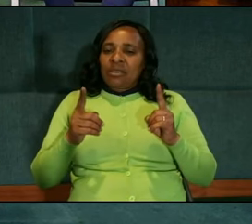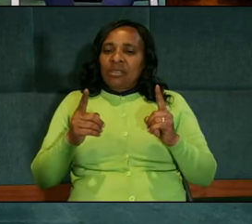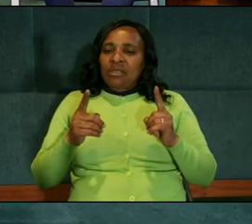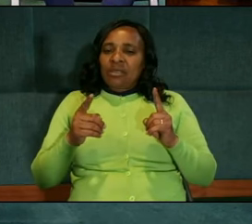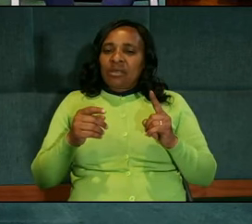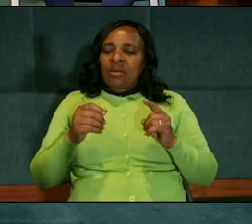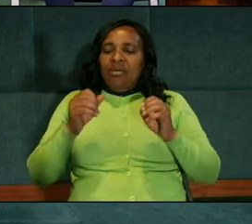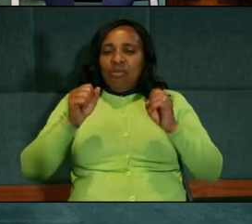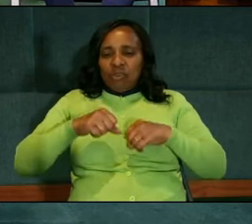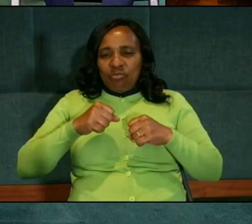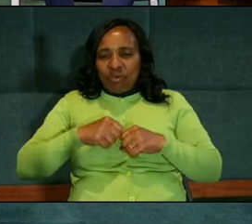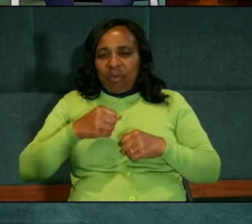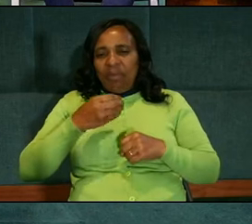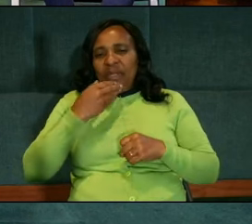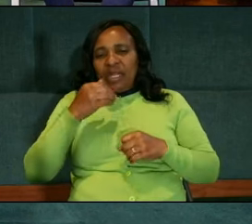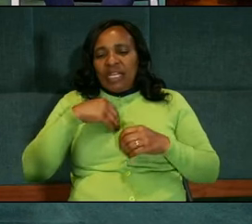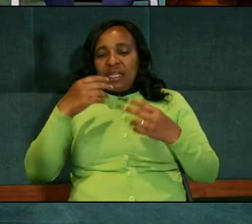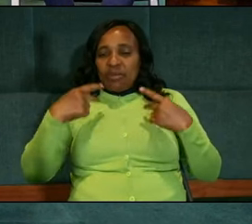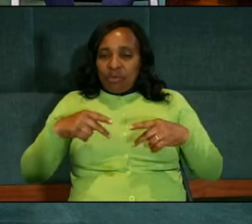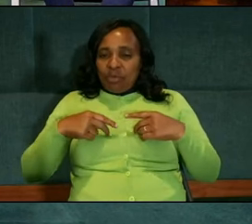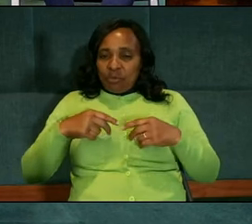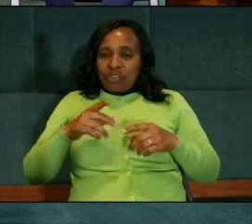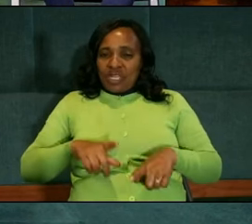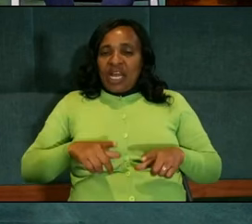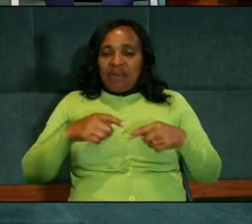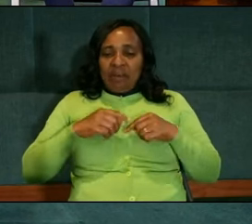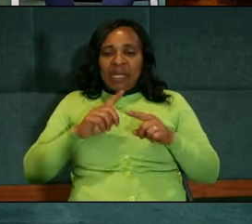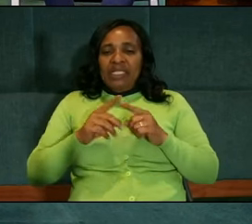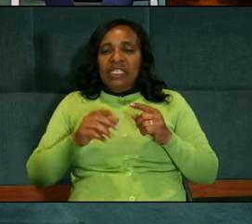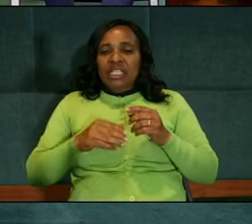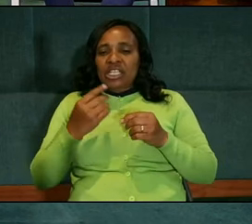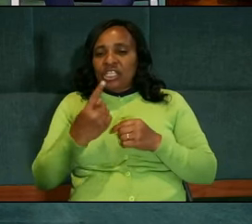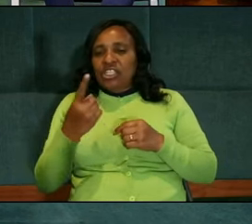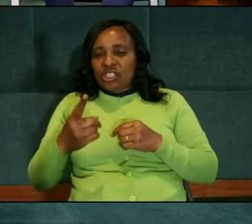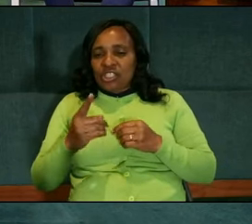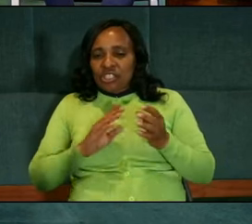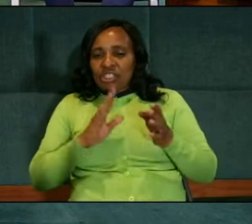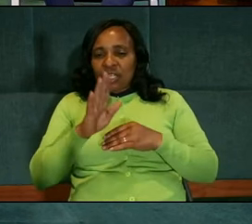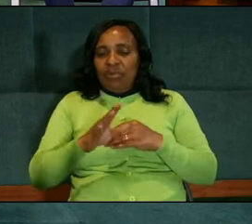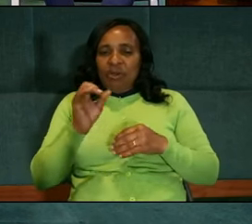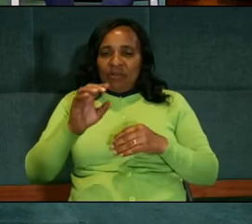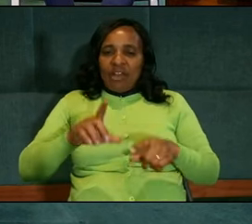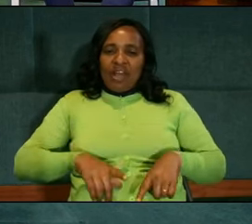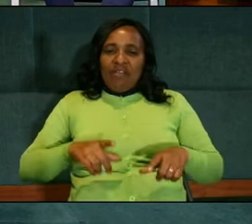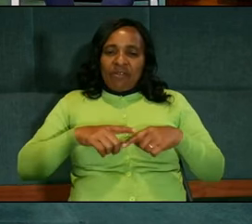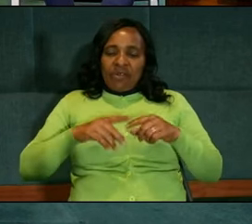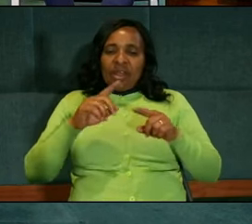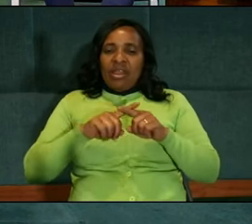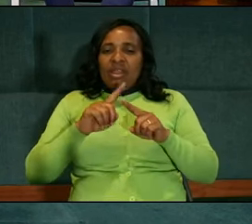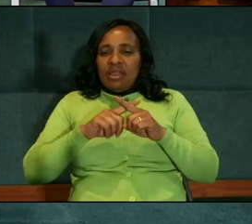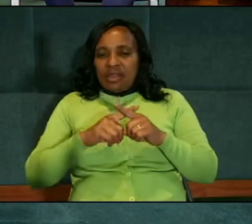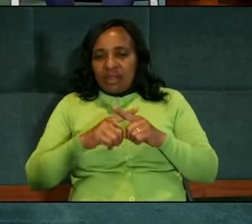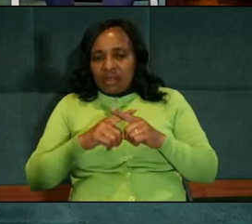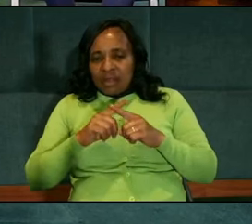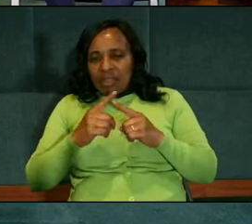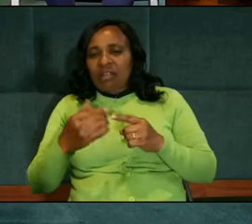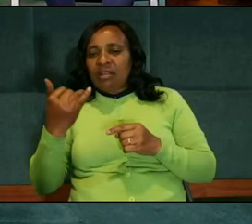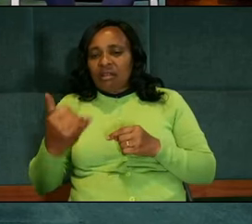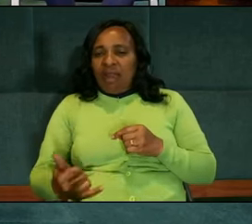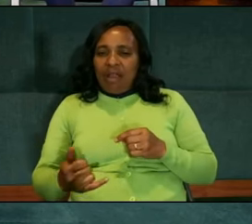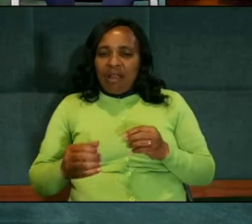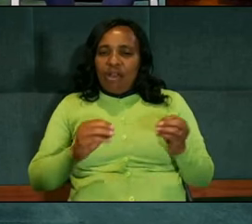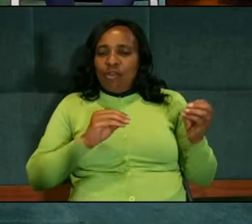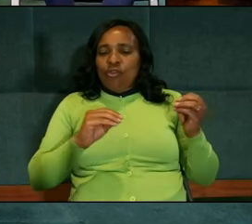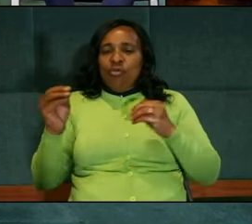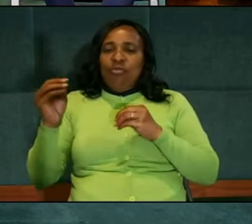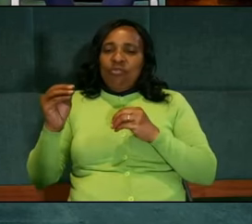inevitable in like people's lives. Like in every stage mm-hmm. in your life, you would be jealous of something. When you're younger, you're jealous of a toy. You move up,